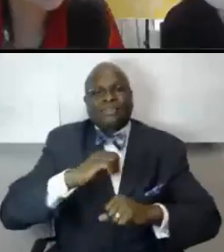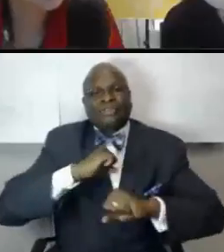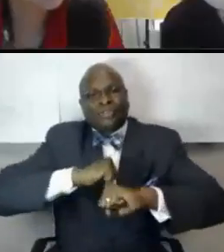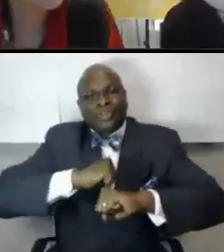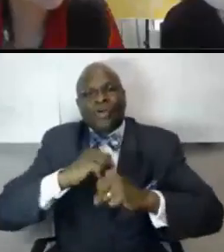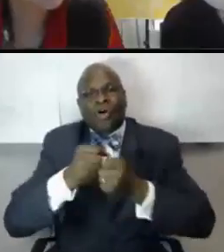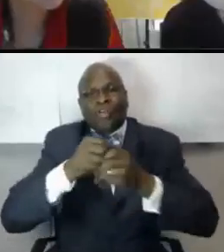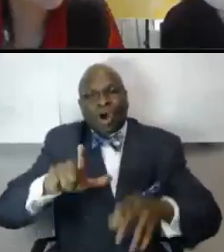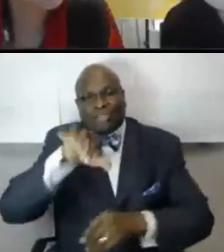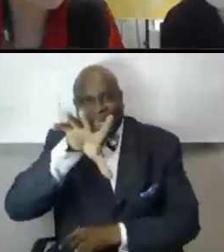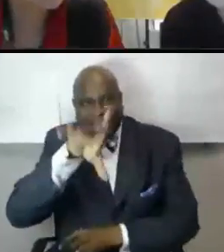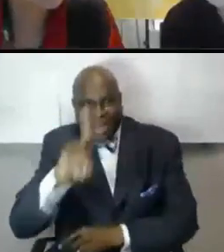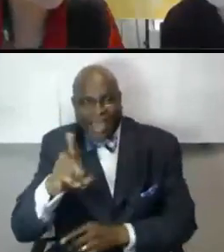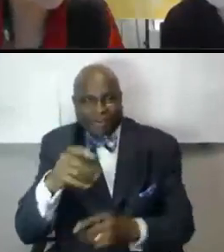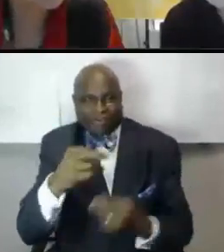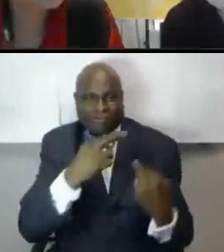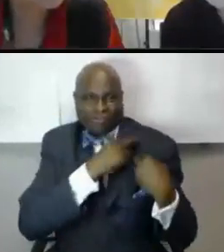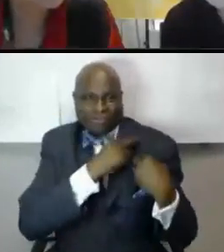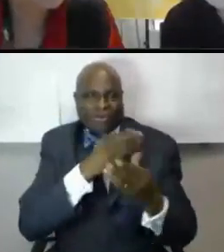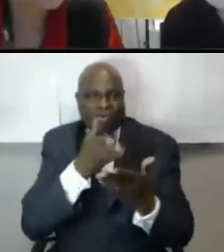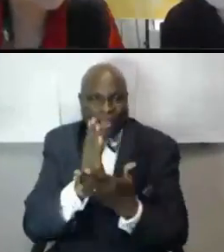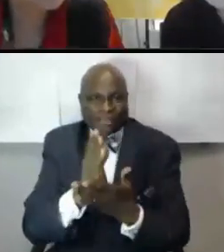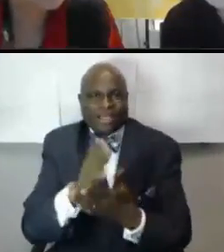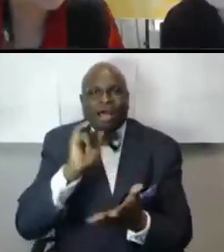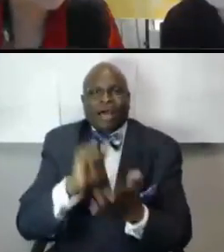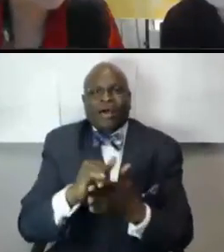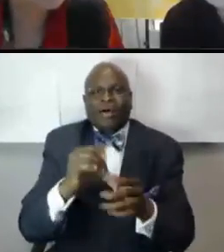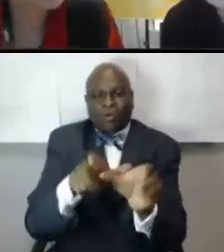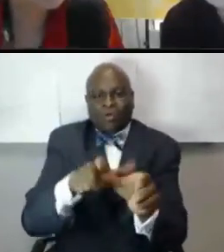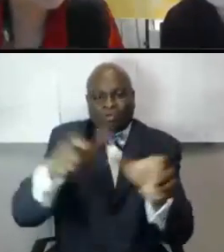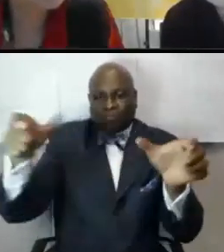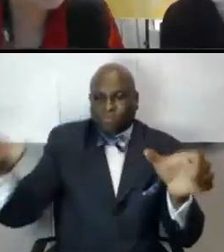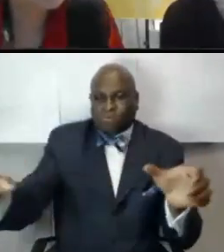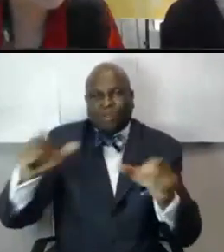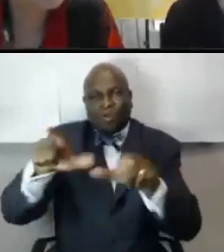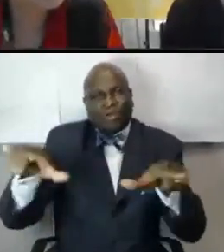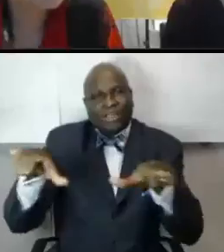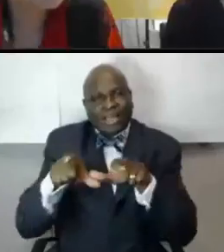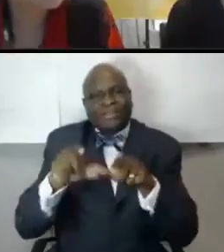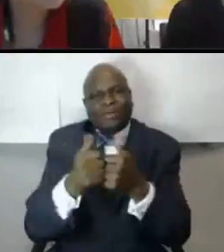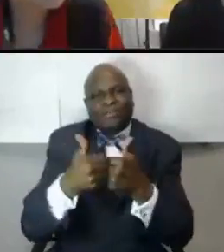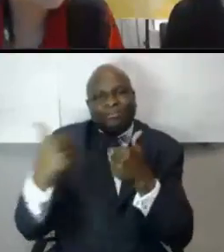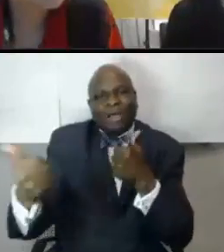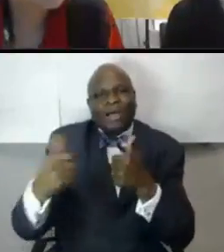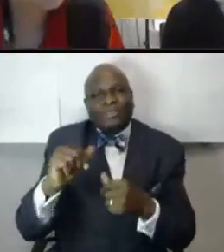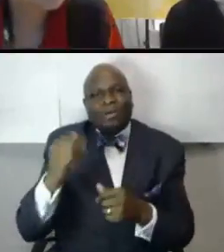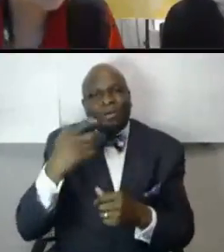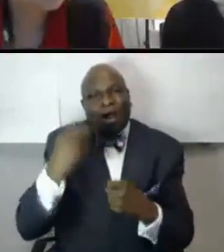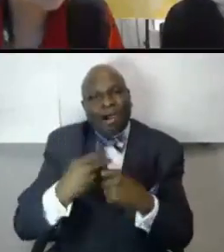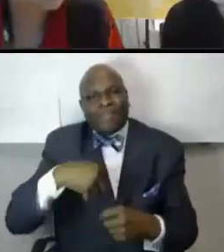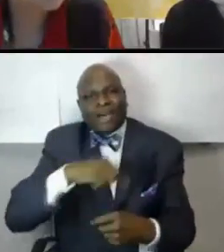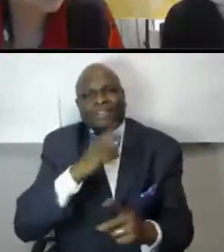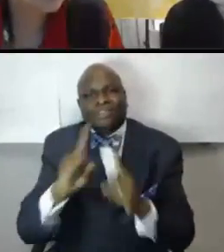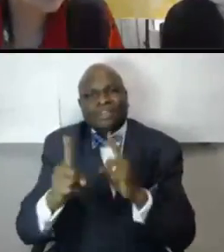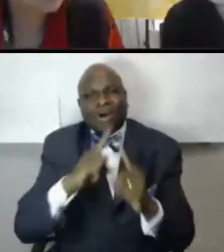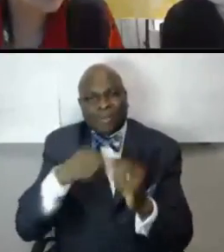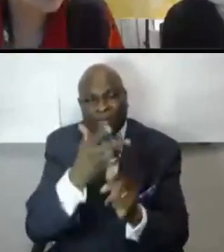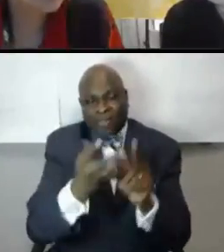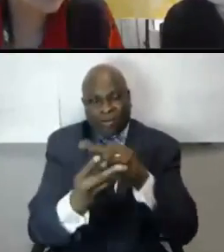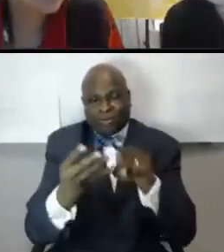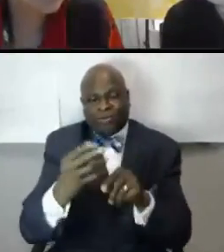land tenure rights, location and remoteness, or other. So it's going to be hard for us to talk about these